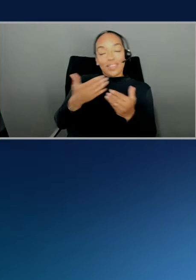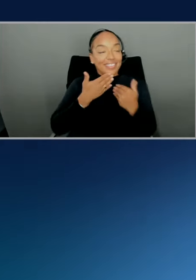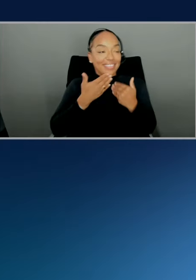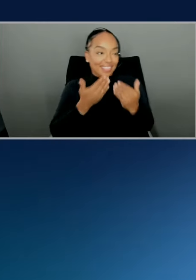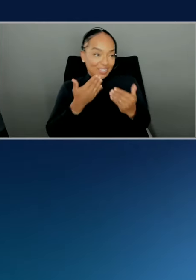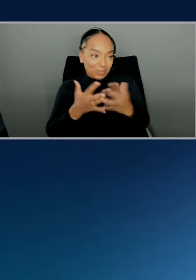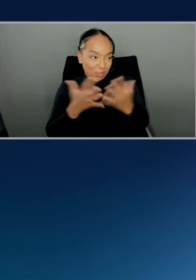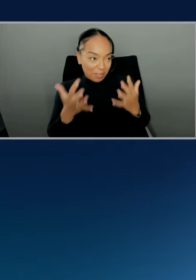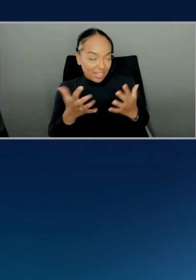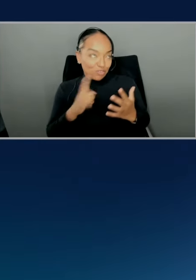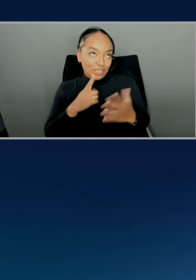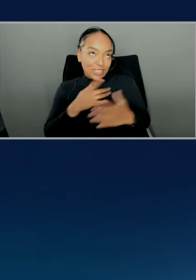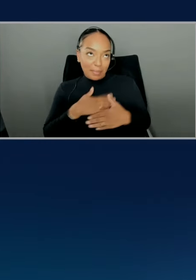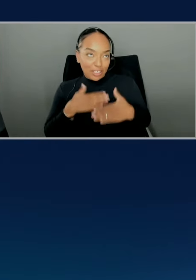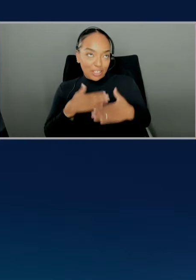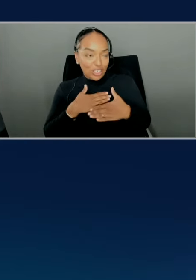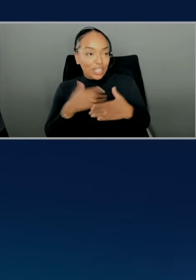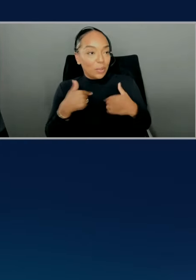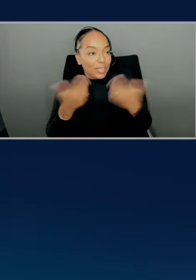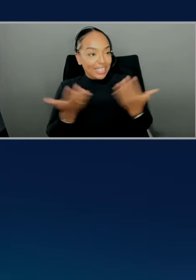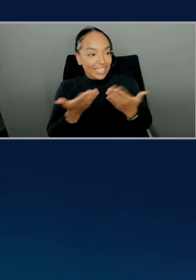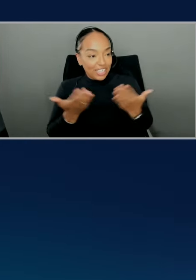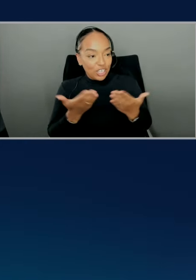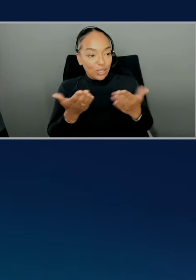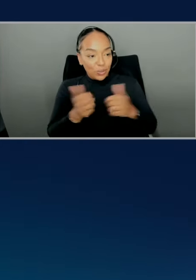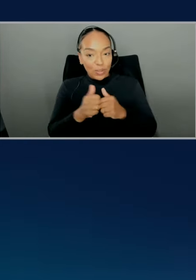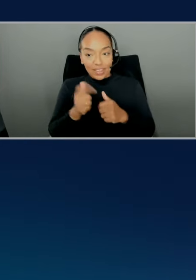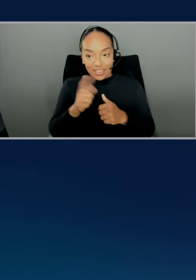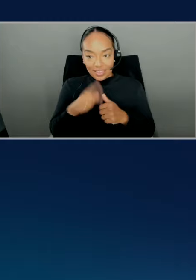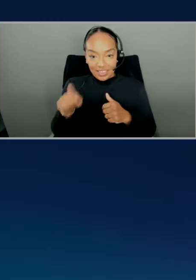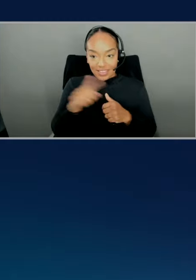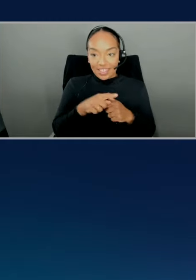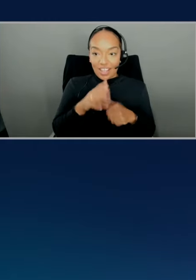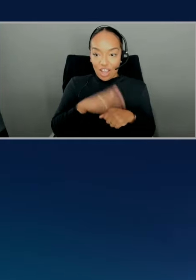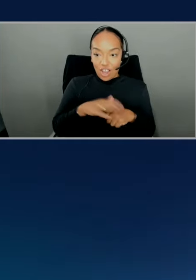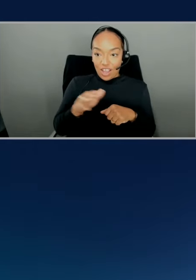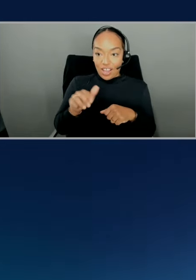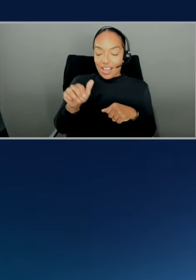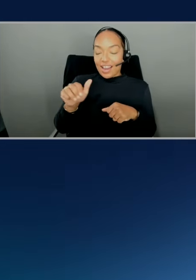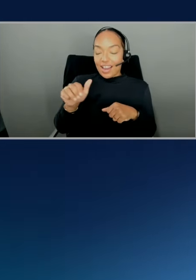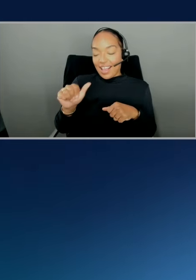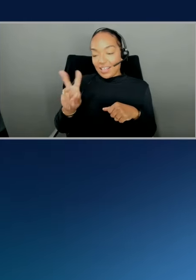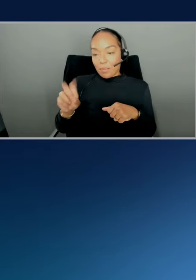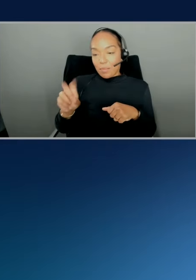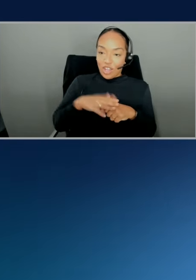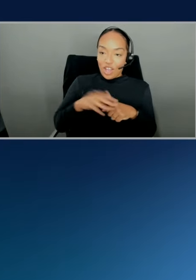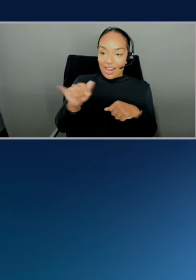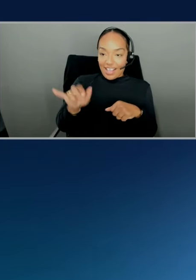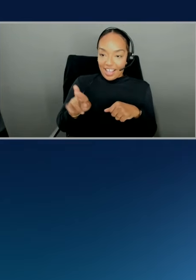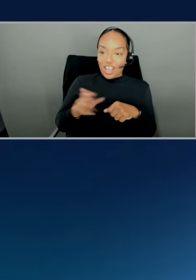always. We are here with AWS On Air, and we will be back shortly with another